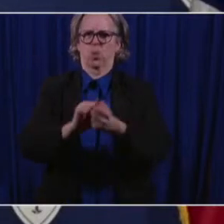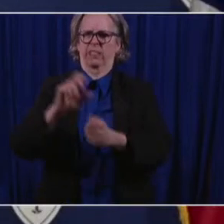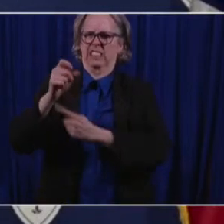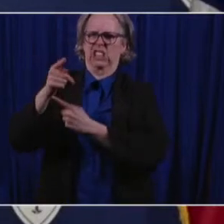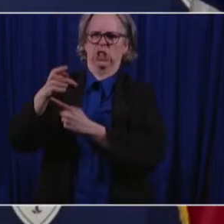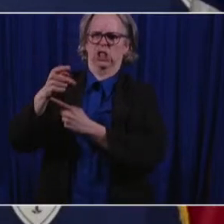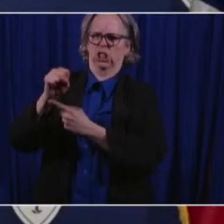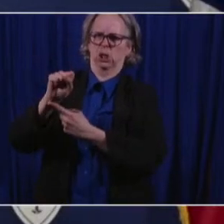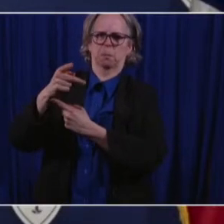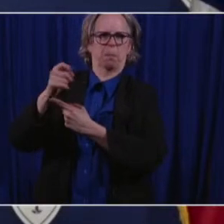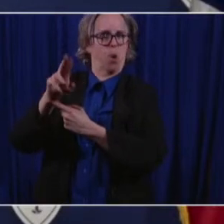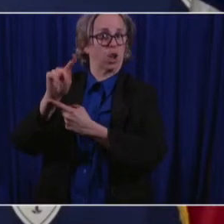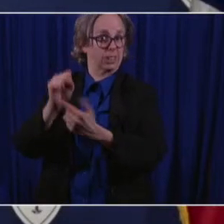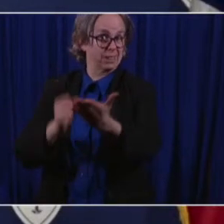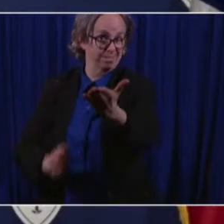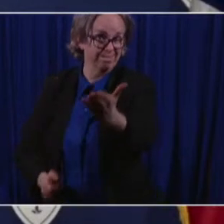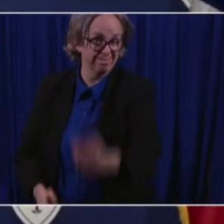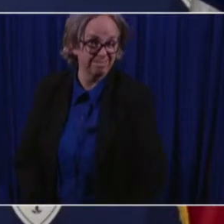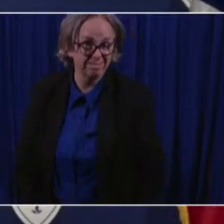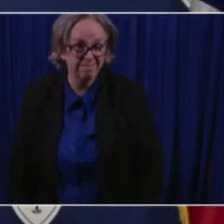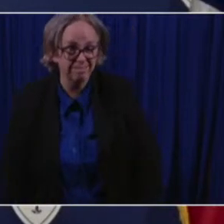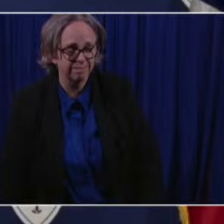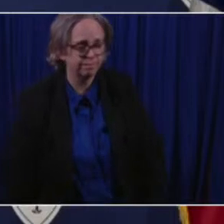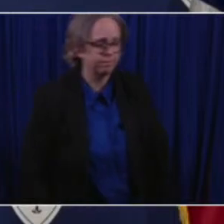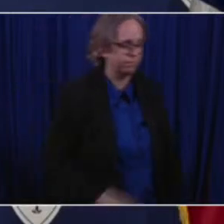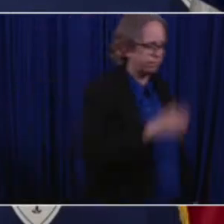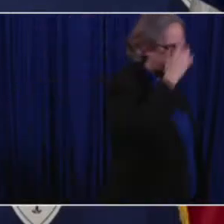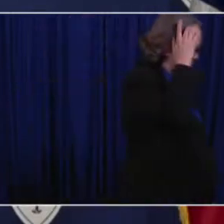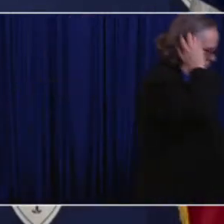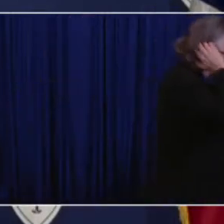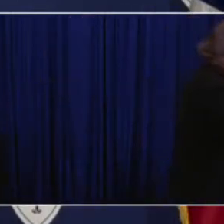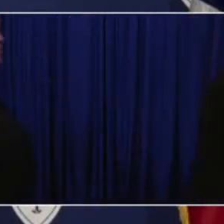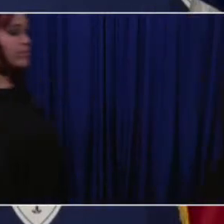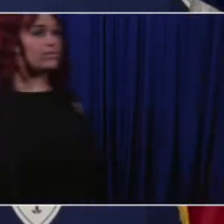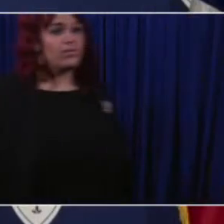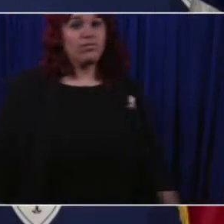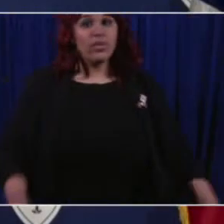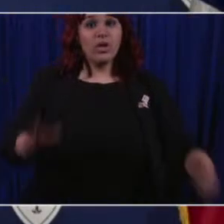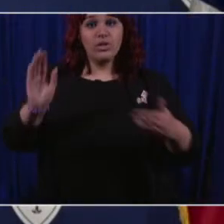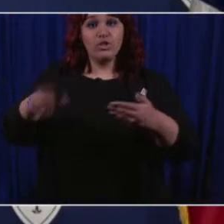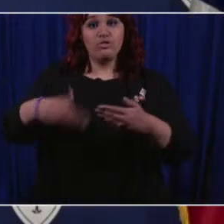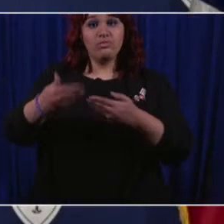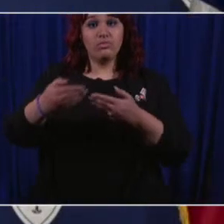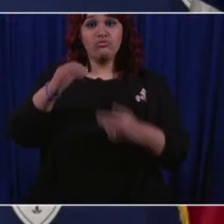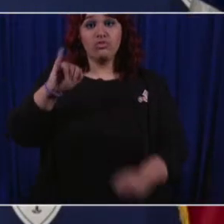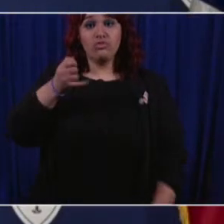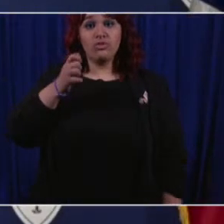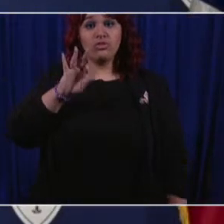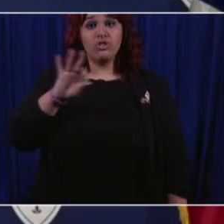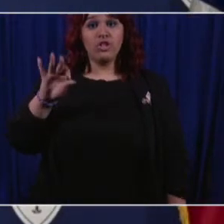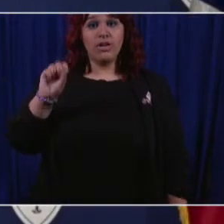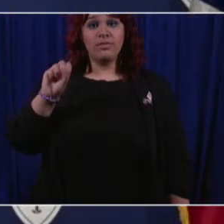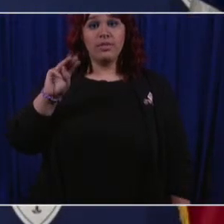Next question is on site at UT from Jeff Smith at WTOL in Toledo. Hey, Jeff.